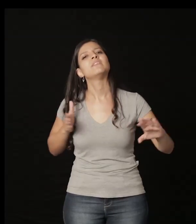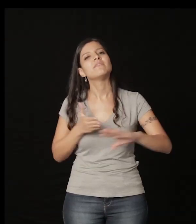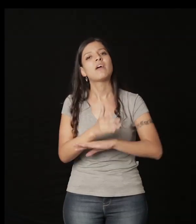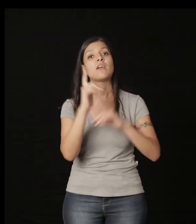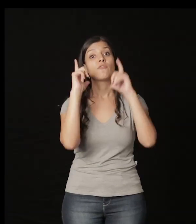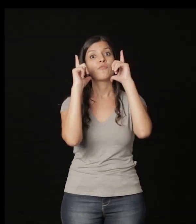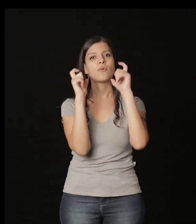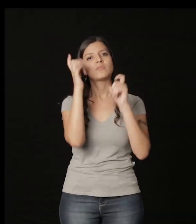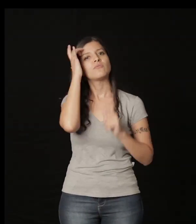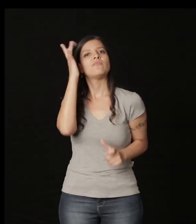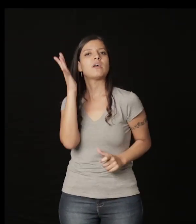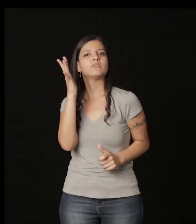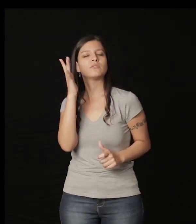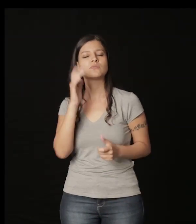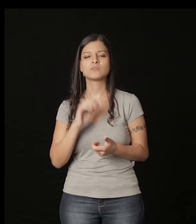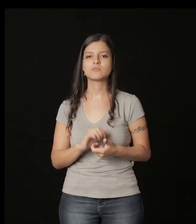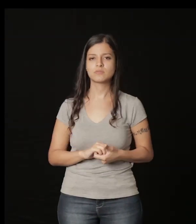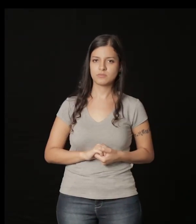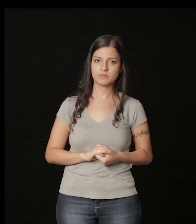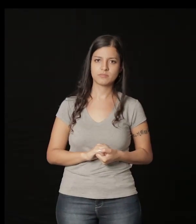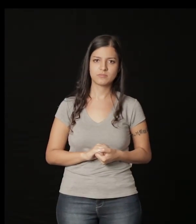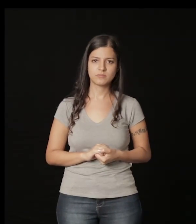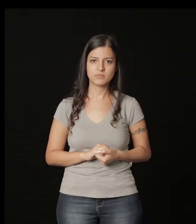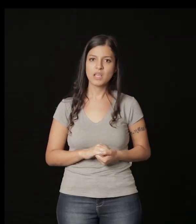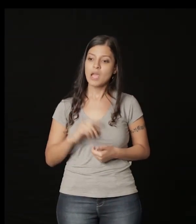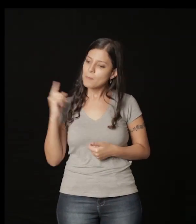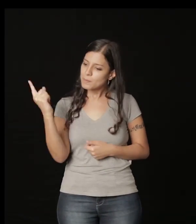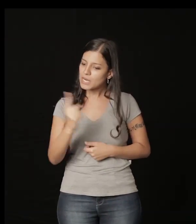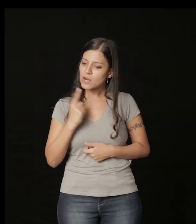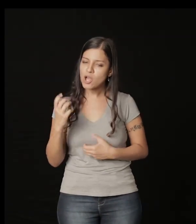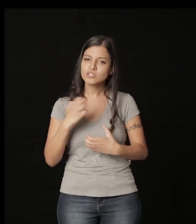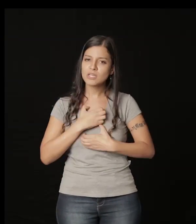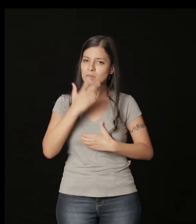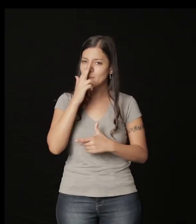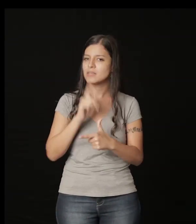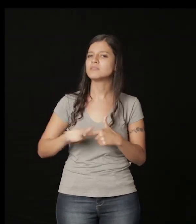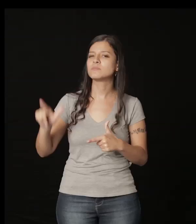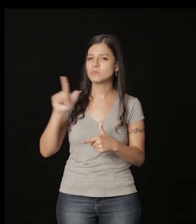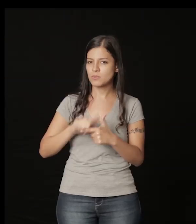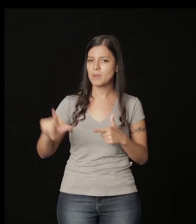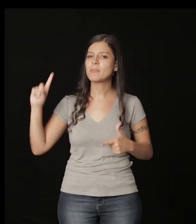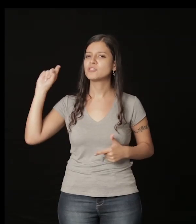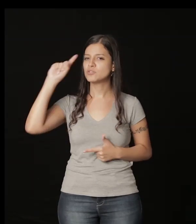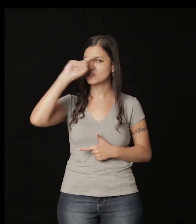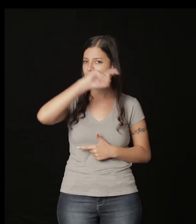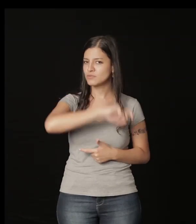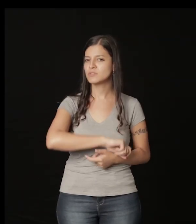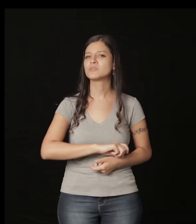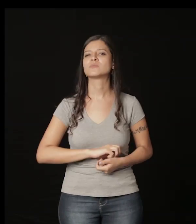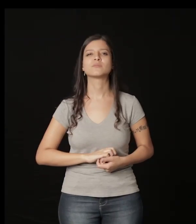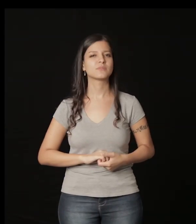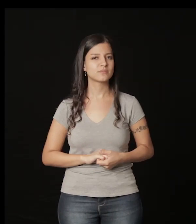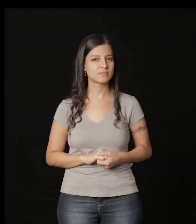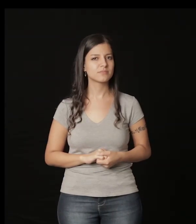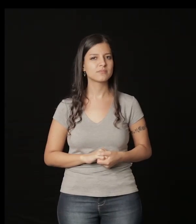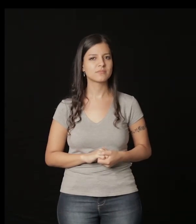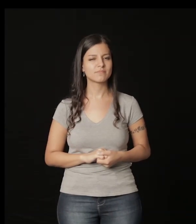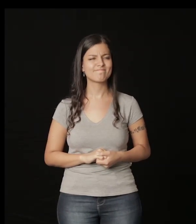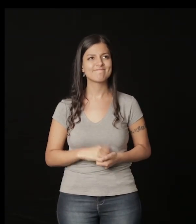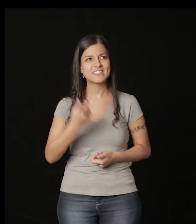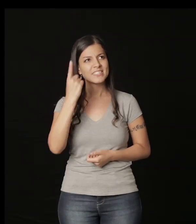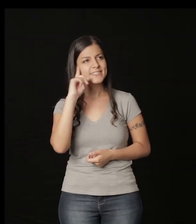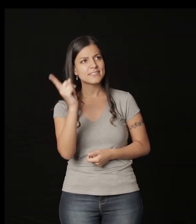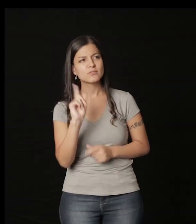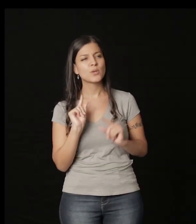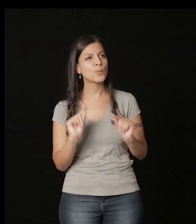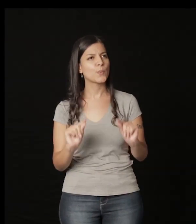pictures and it's an easy thing. But for us, it just felt really problematic and really difficult. And I don't know if that's because, I don't know why it